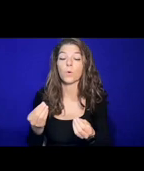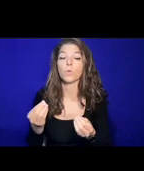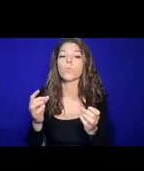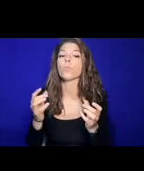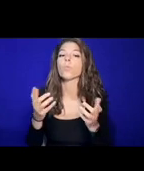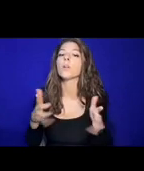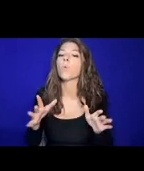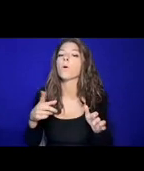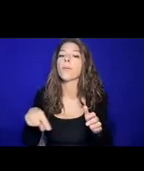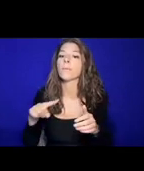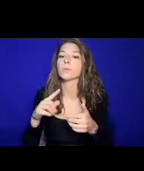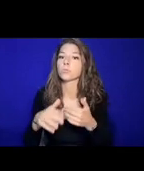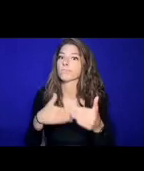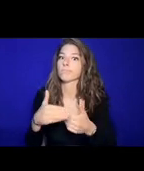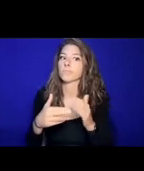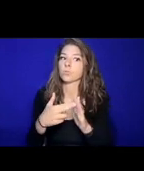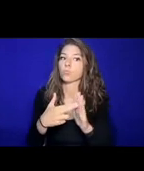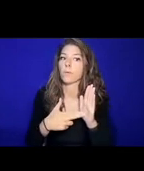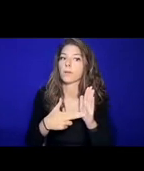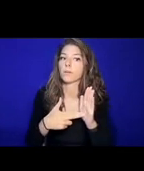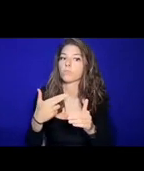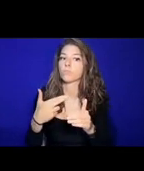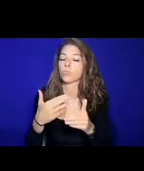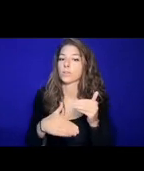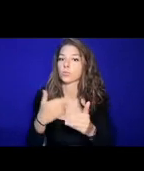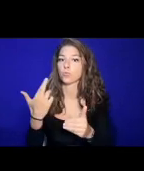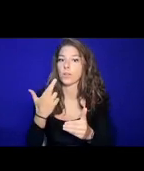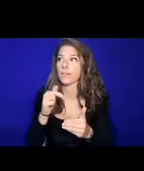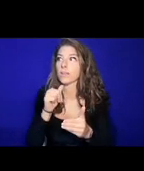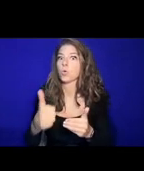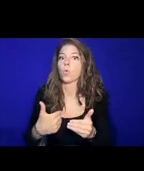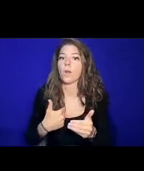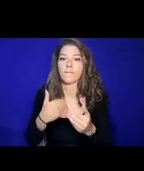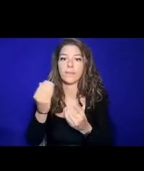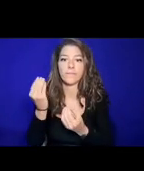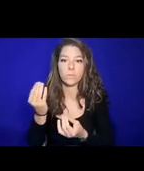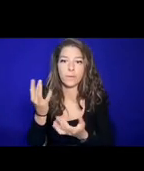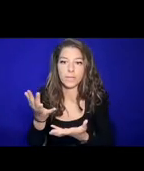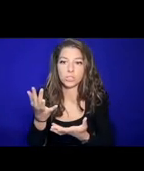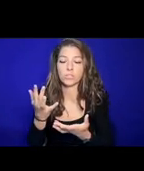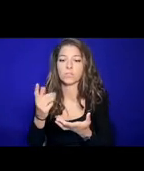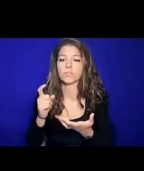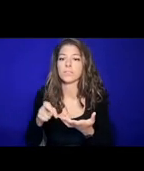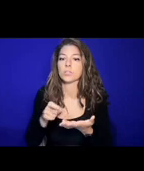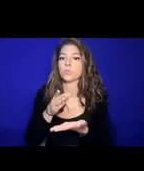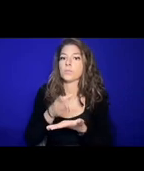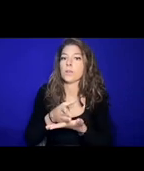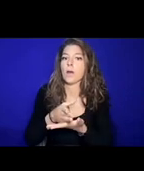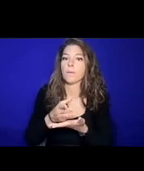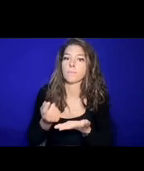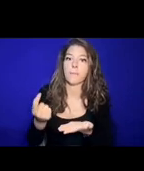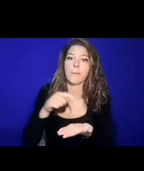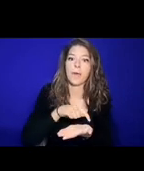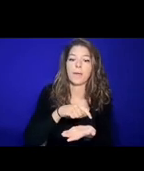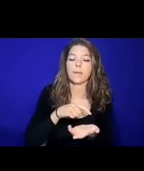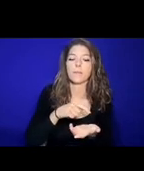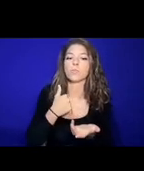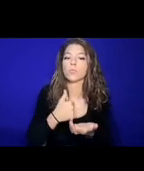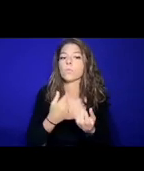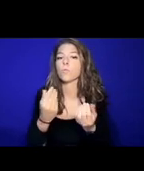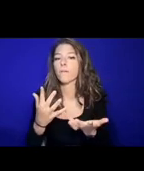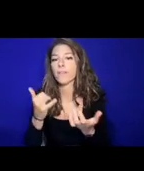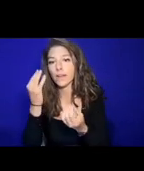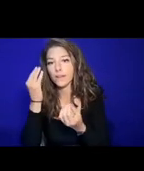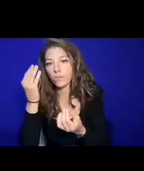hate for them to get through the enrollment process just to find out that they don't have a piece of information and need to stop and come back. So we provide